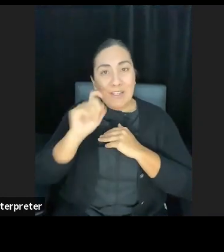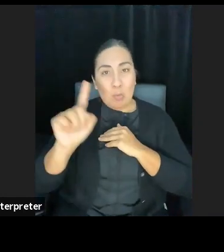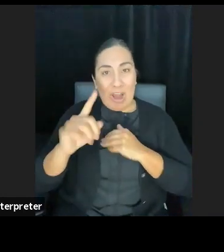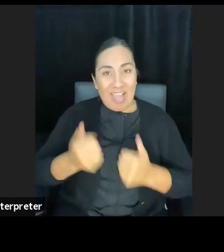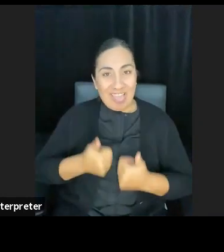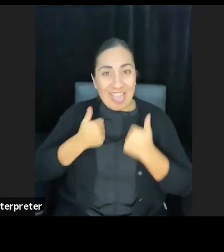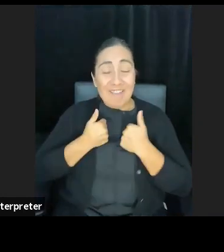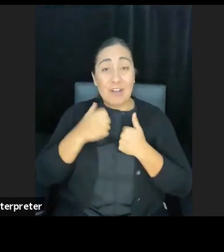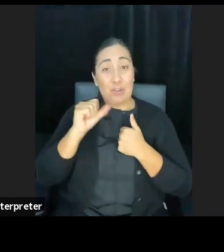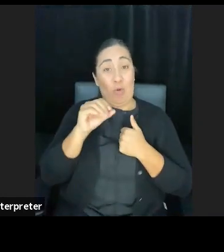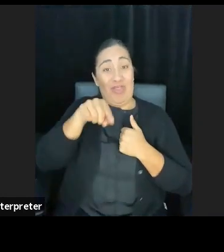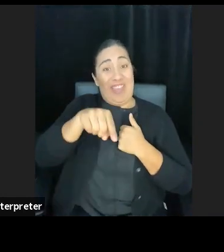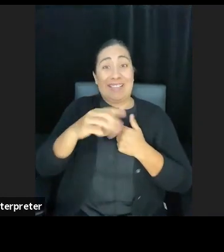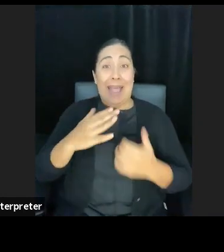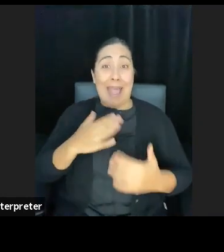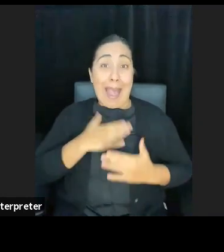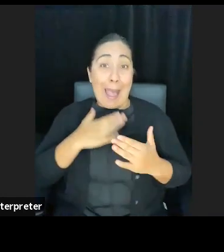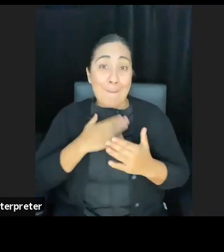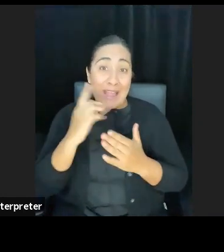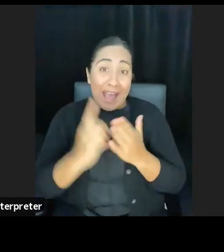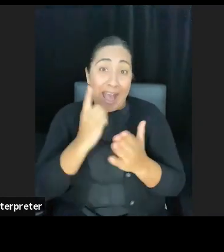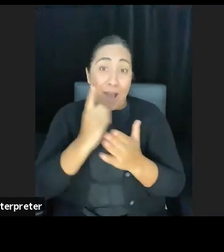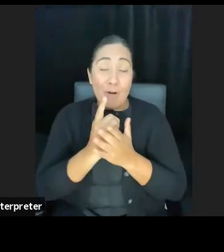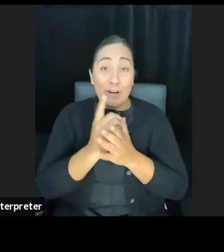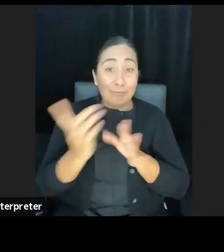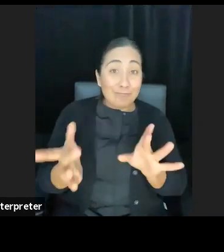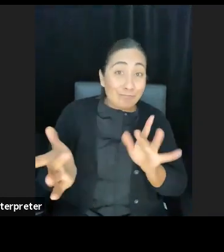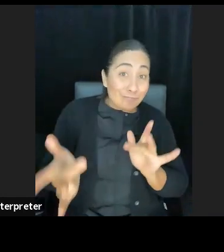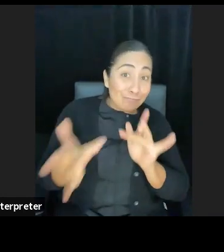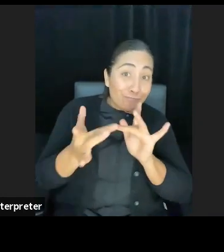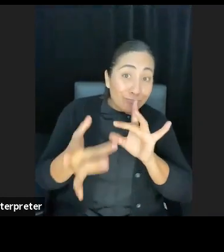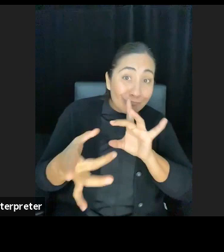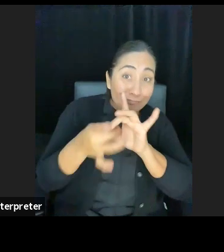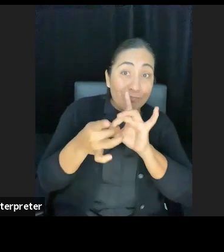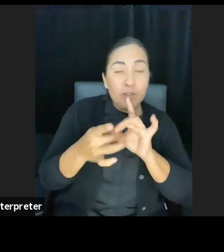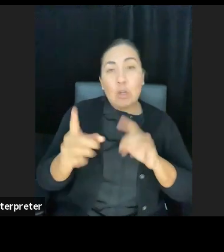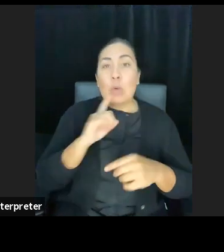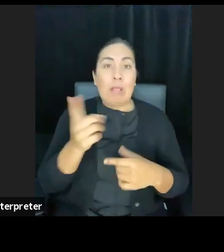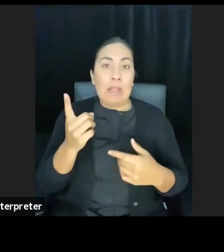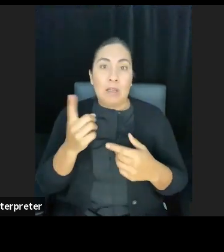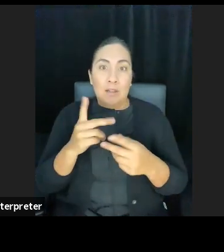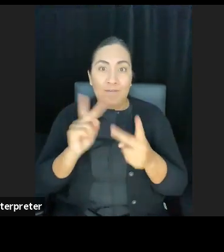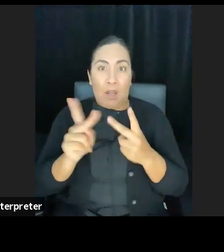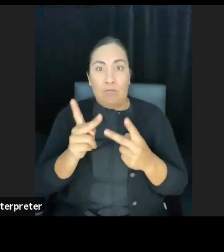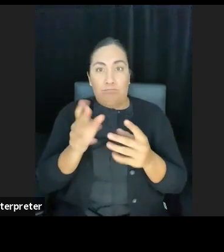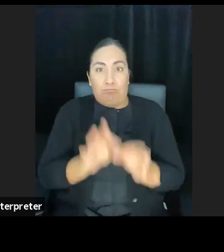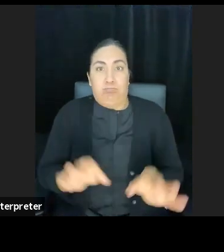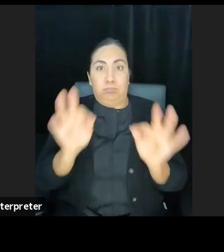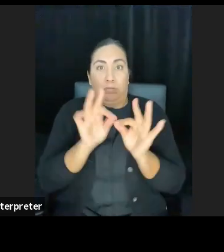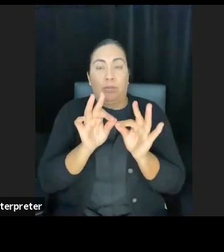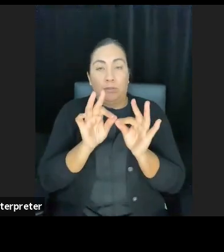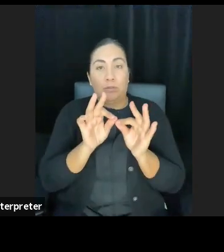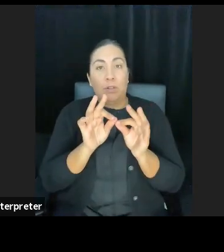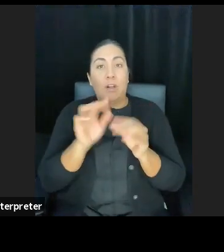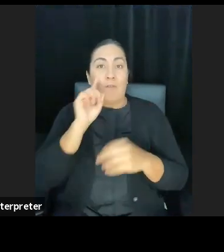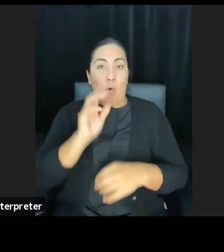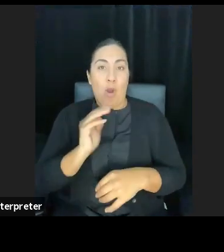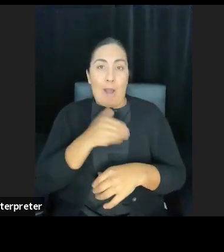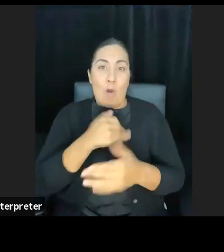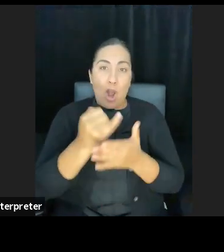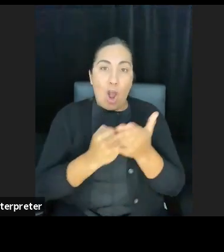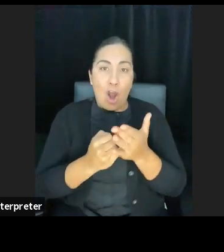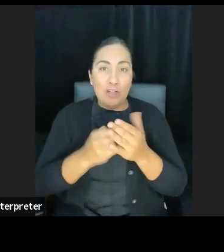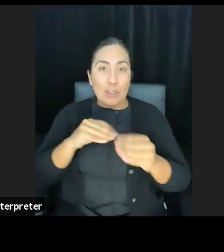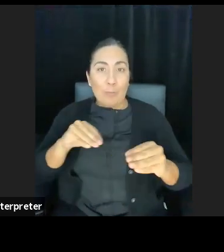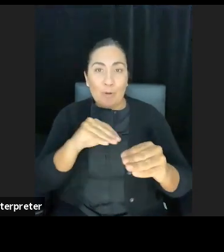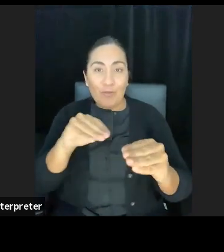an amazing touchstone for folks to stay connected with each other and to the broader conversation around the rural arts movement. And I will say that our last